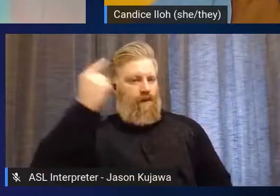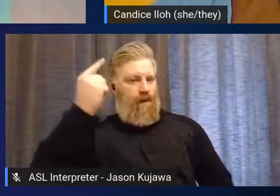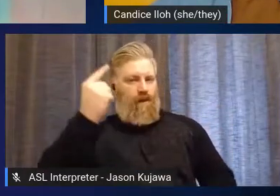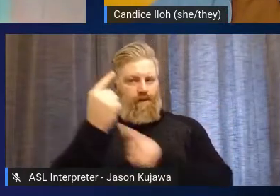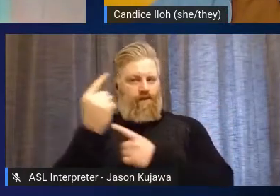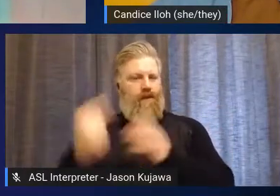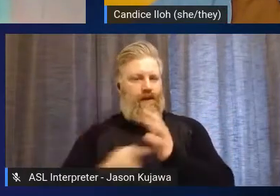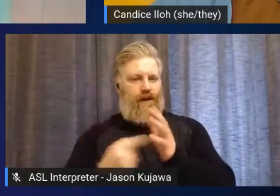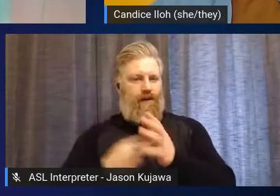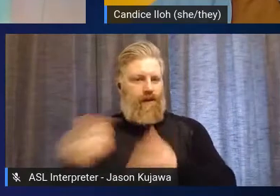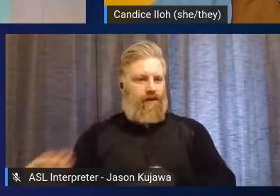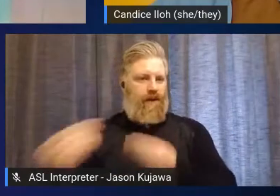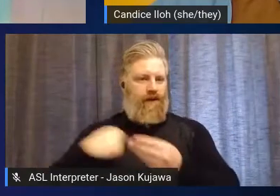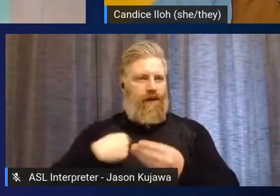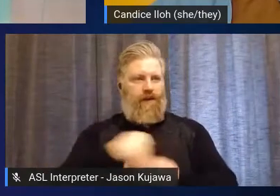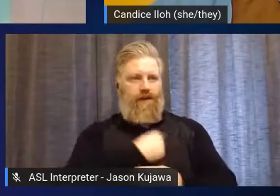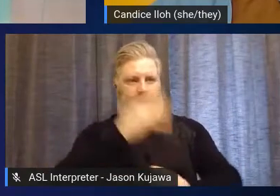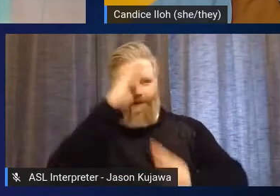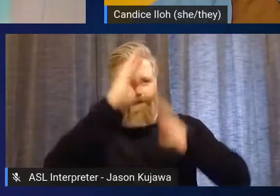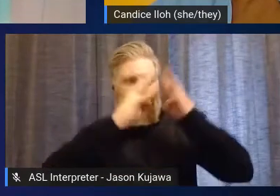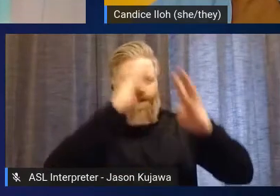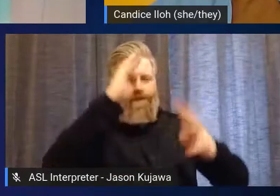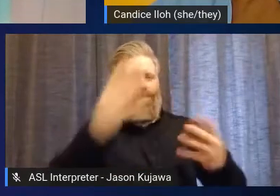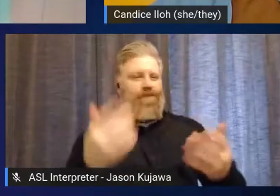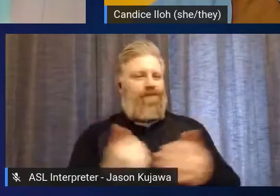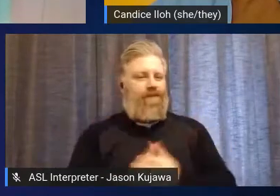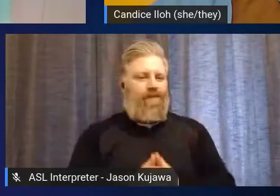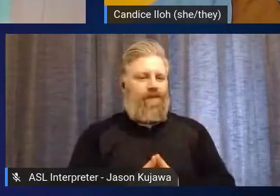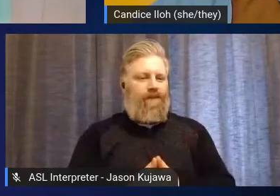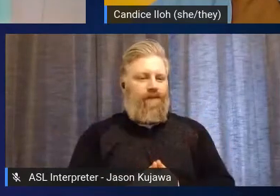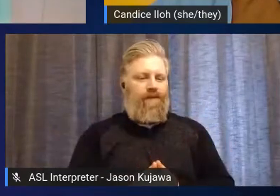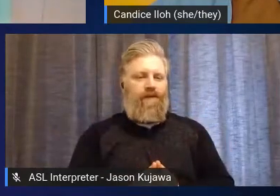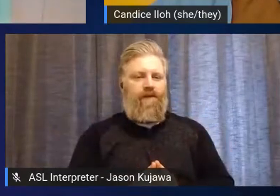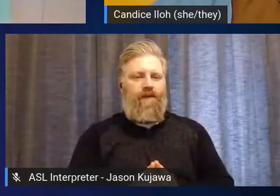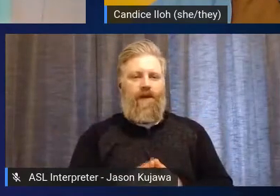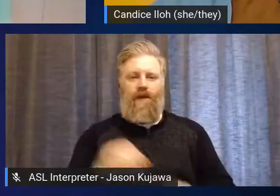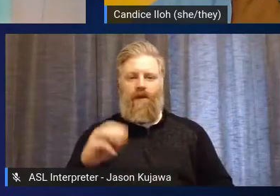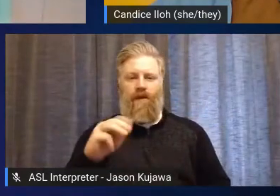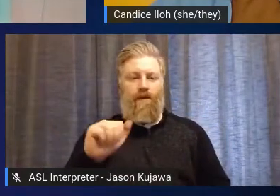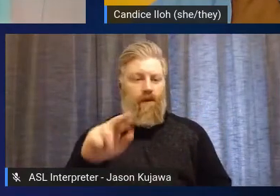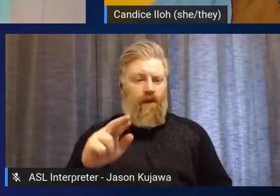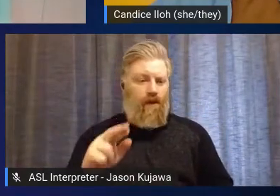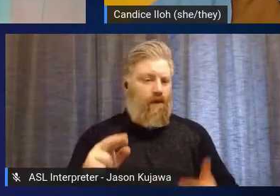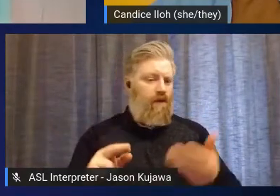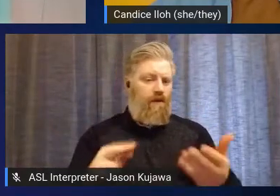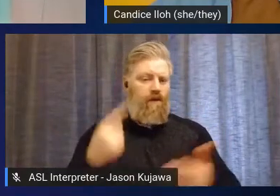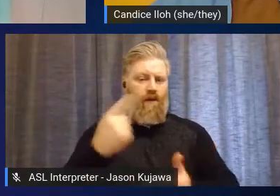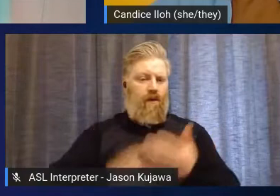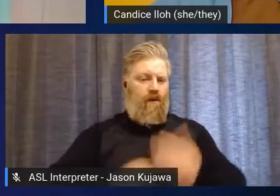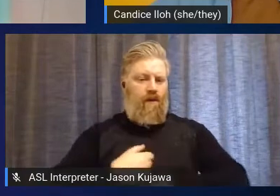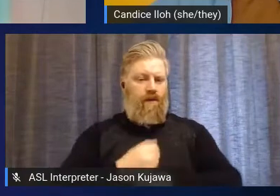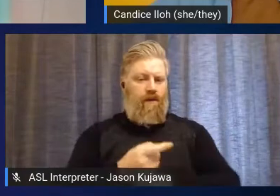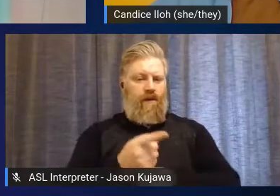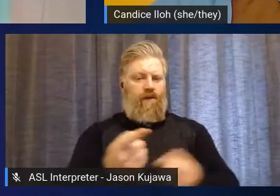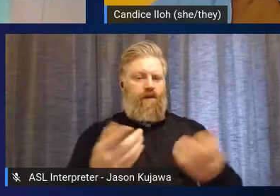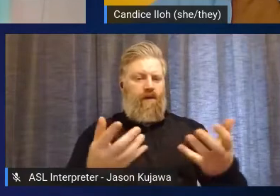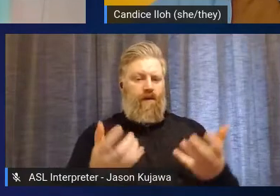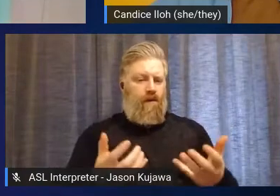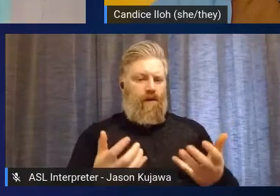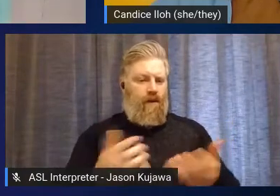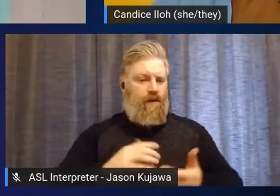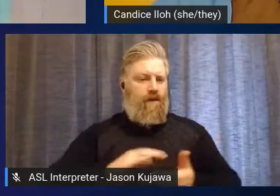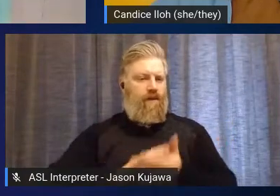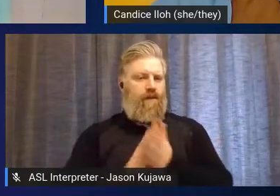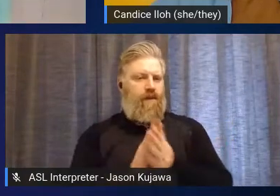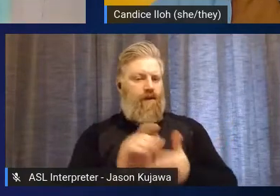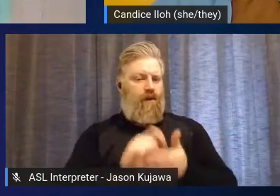our creativity, you know? And what about you guys? Omar, what made you all want to, Victoria and Omar, what made you all want to